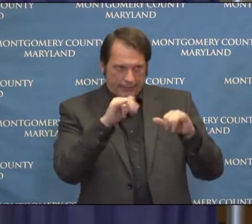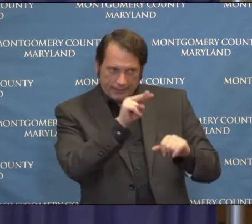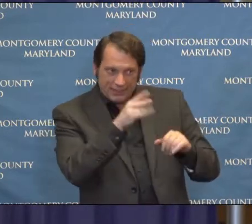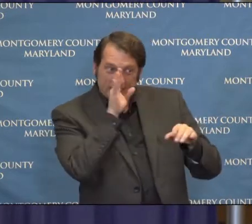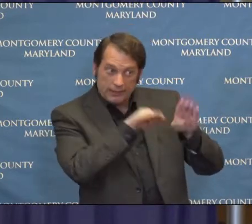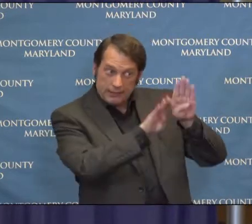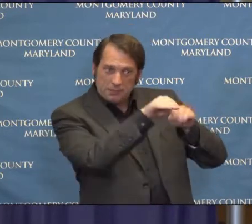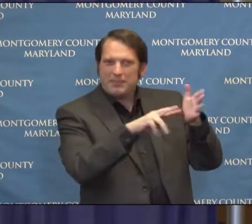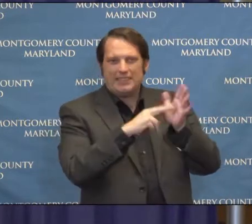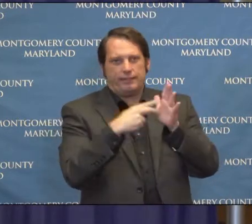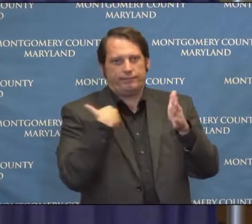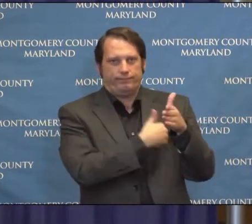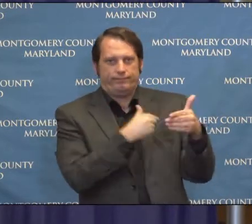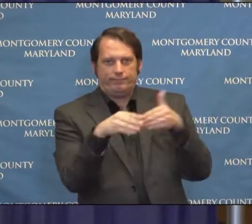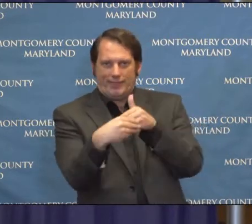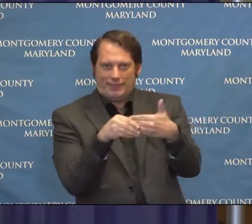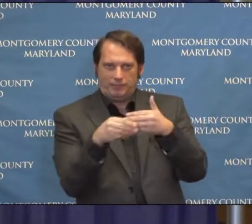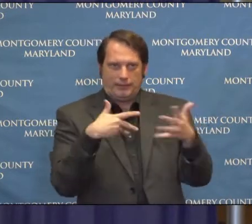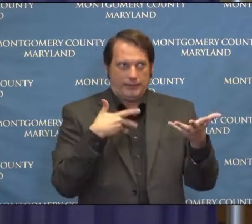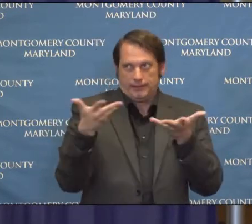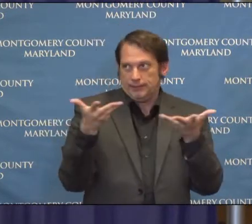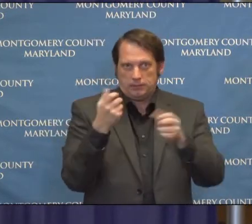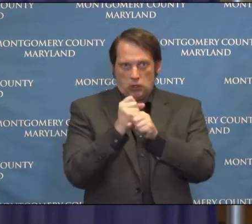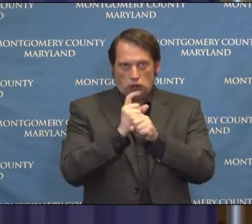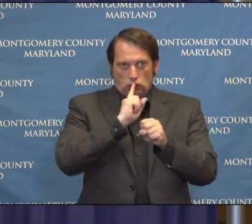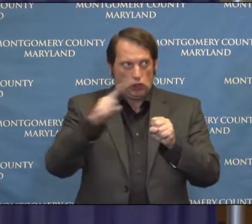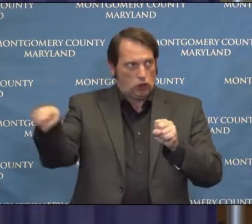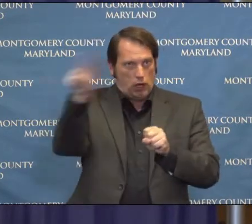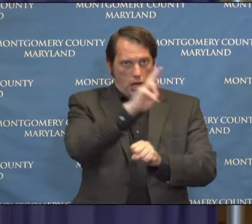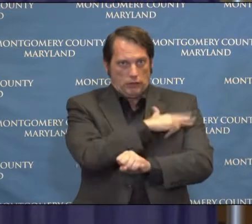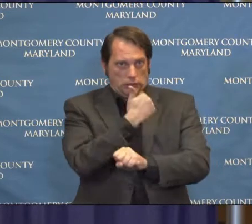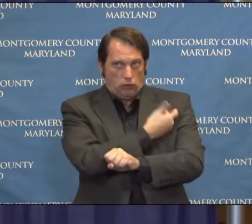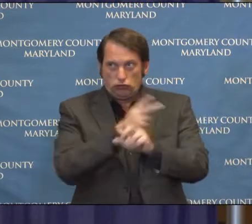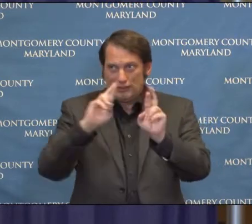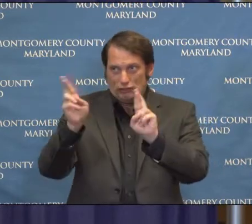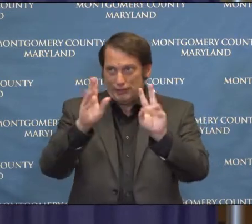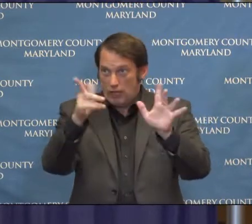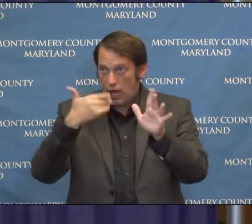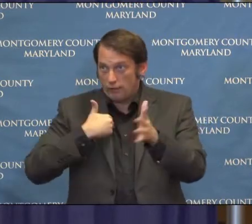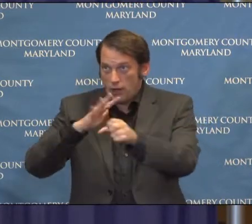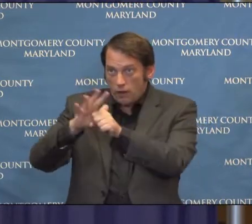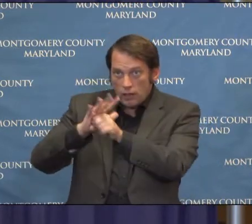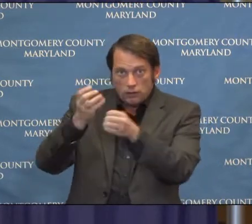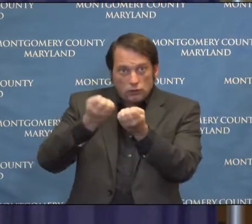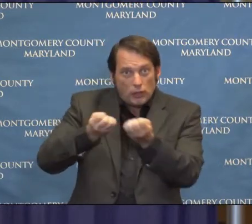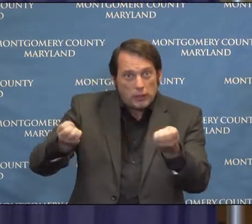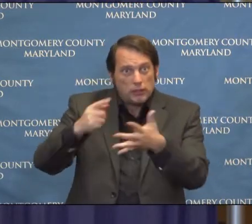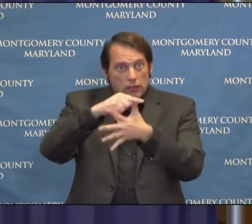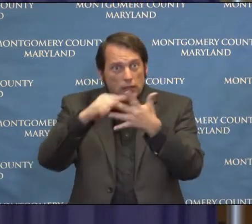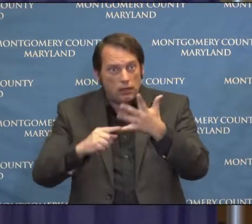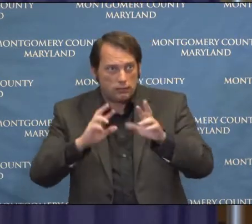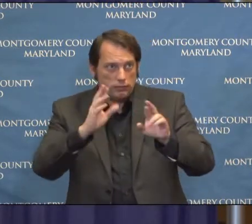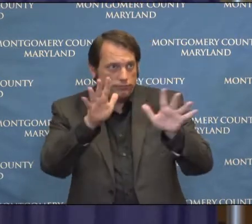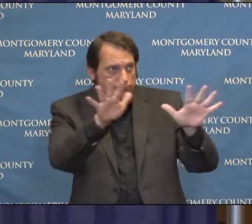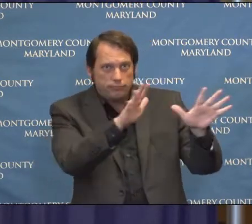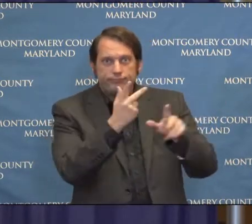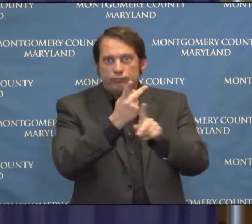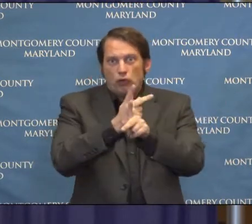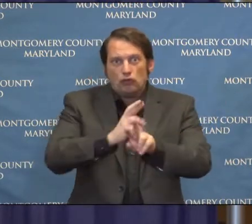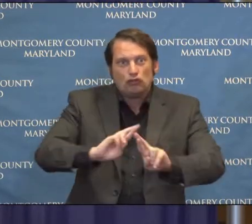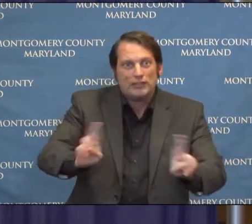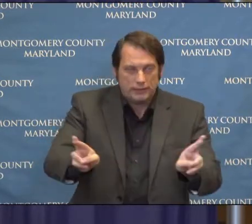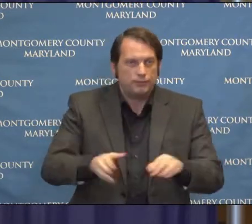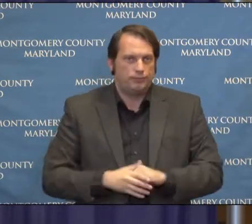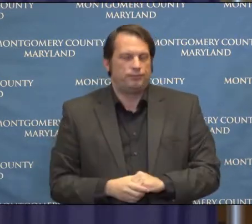terms of making sure they have the necessary equipment to provide the services that they need. So I'll stop there and happy to and look forward